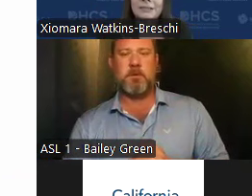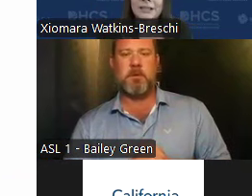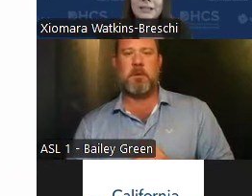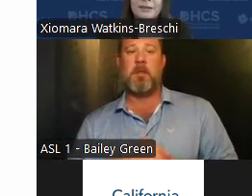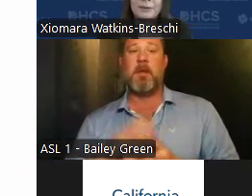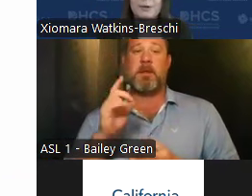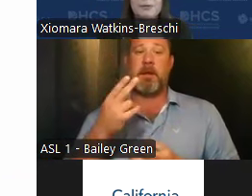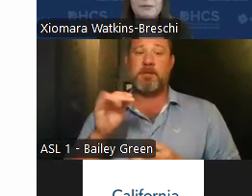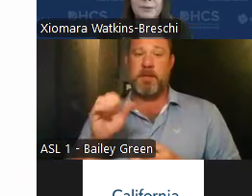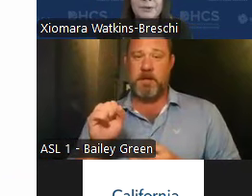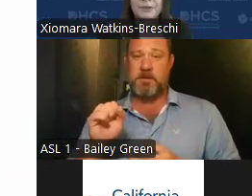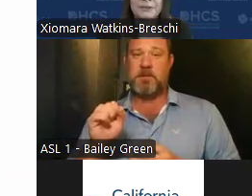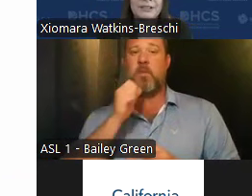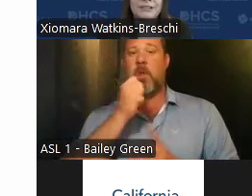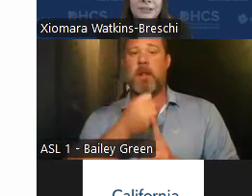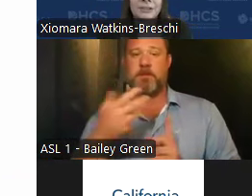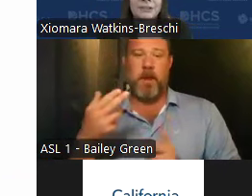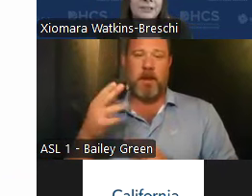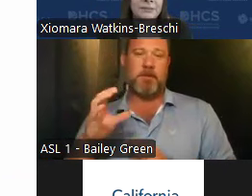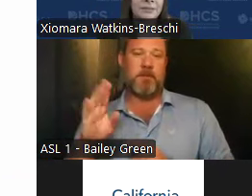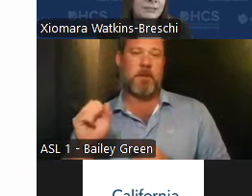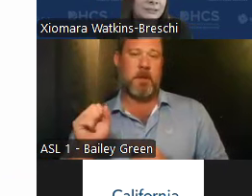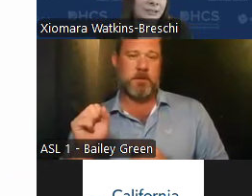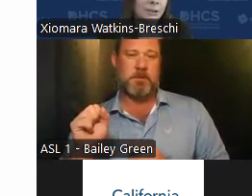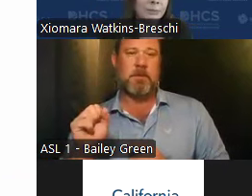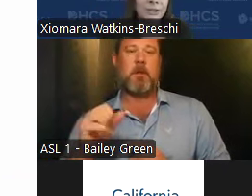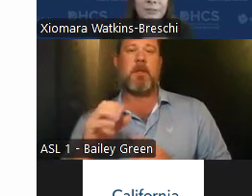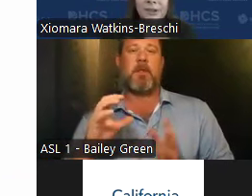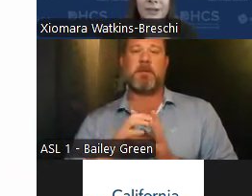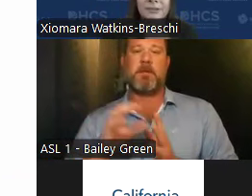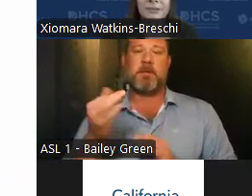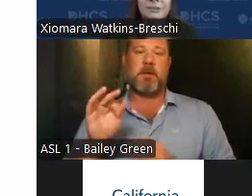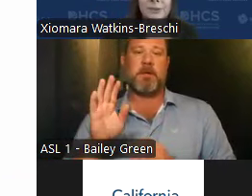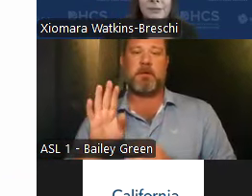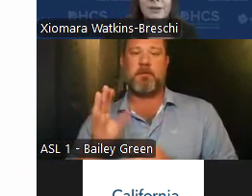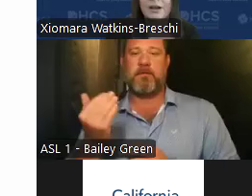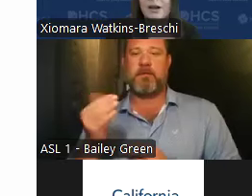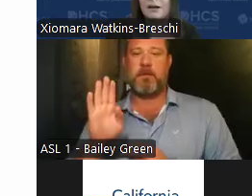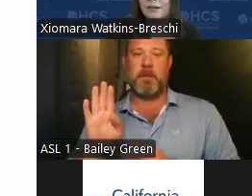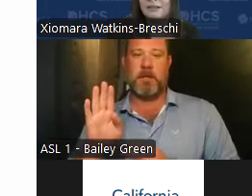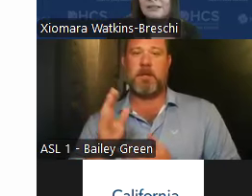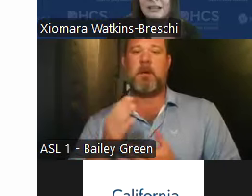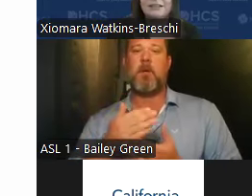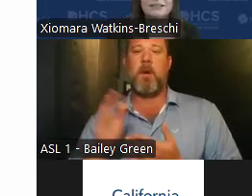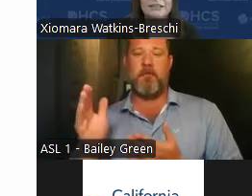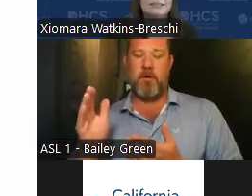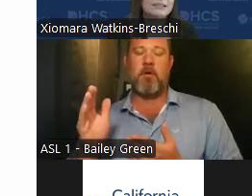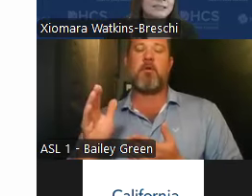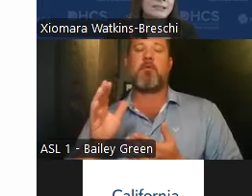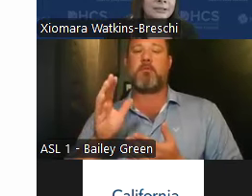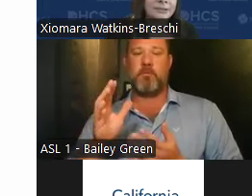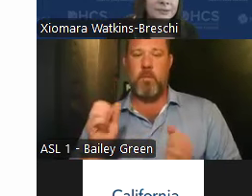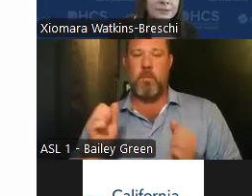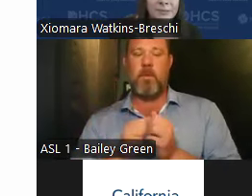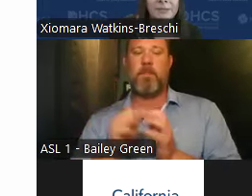DHCS has decided that we will move forward with using a Section 1915C home and community-based services waiver alongside the state's